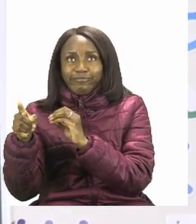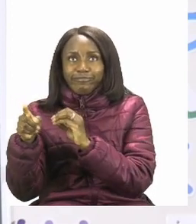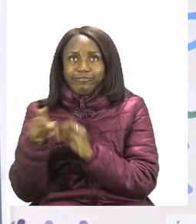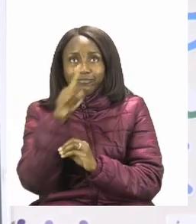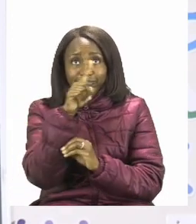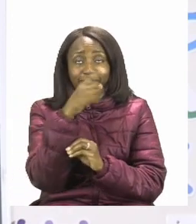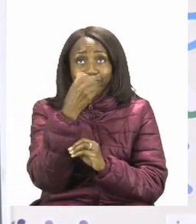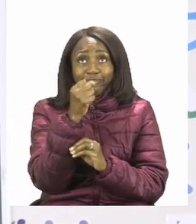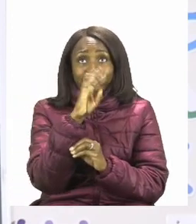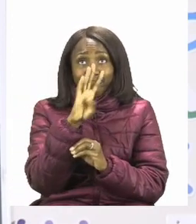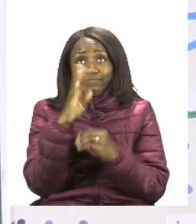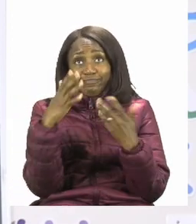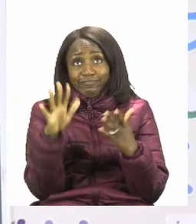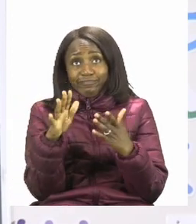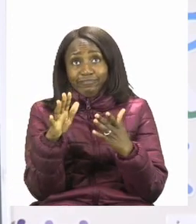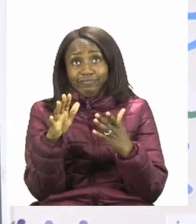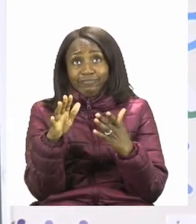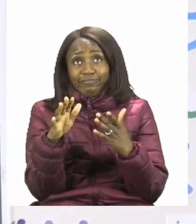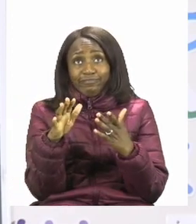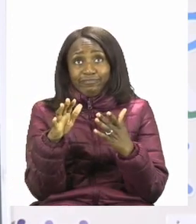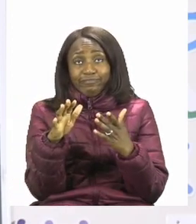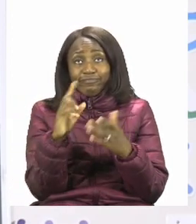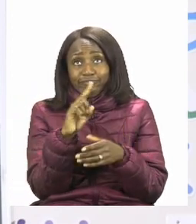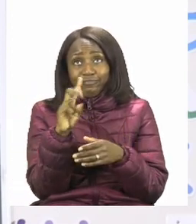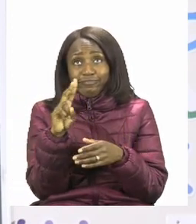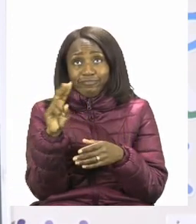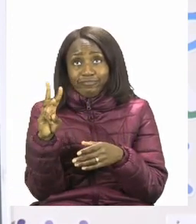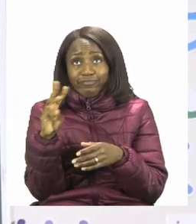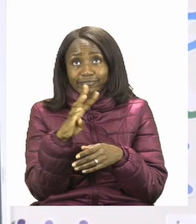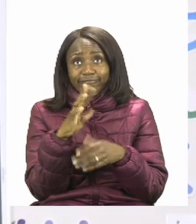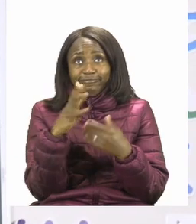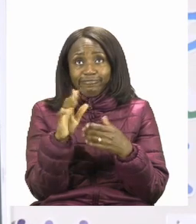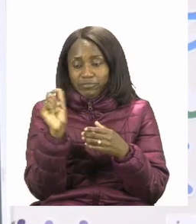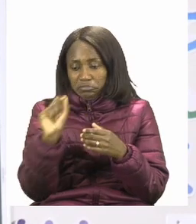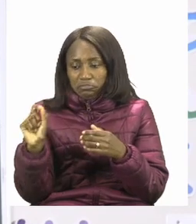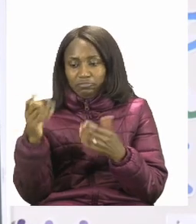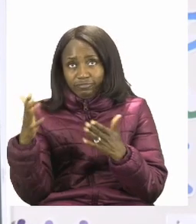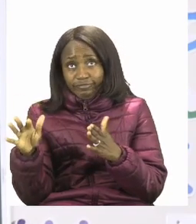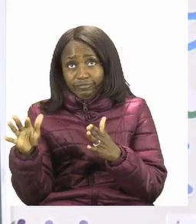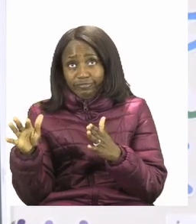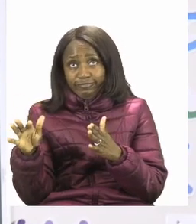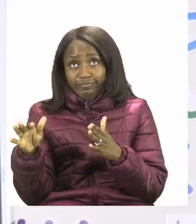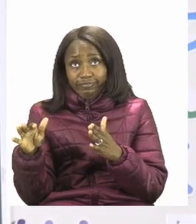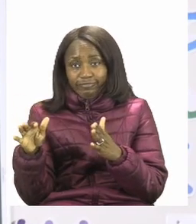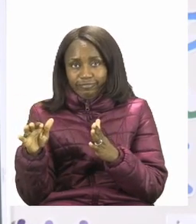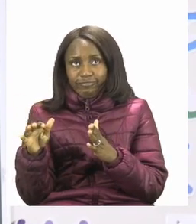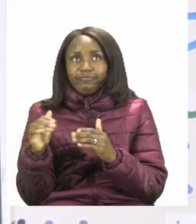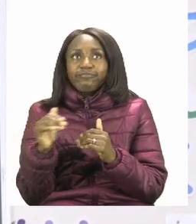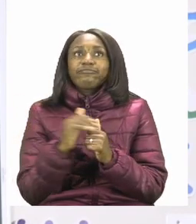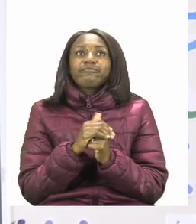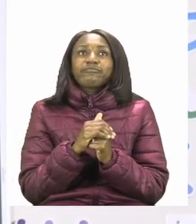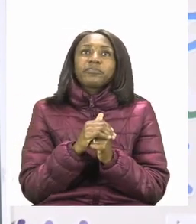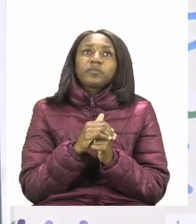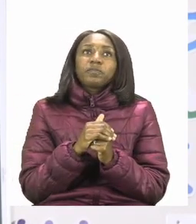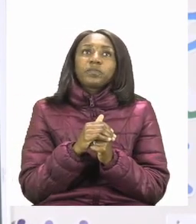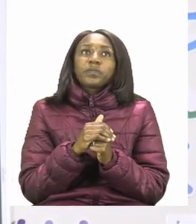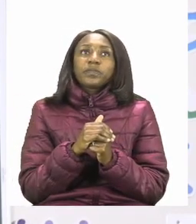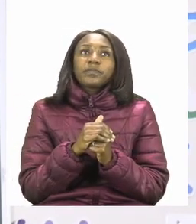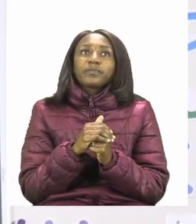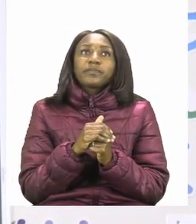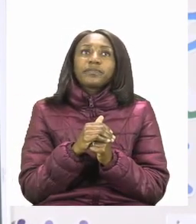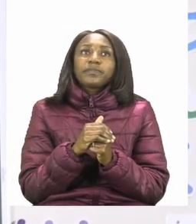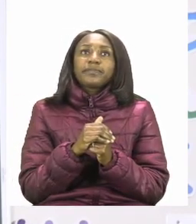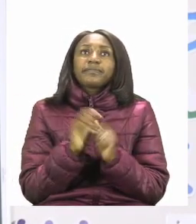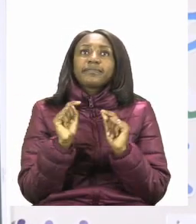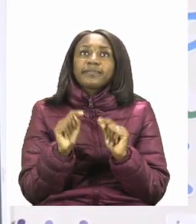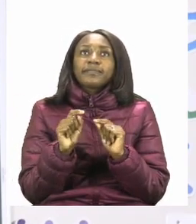have 4. 1, 2, 3, 4. We have written our 4. Now it's our